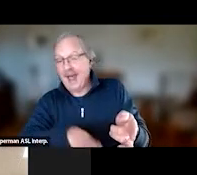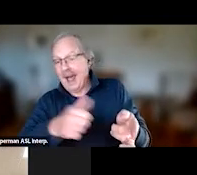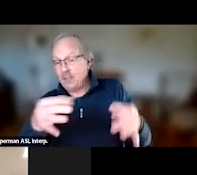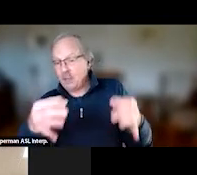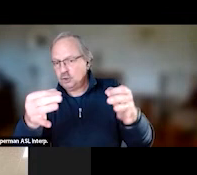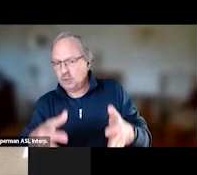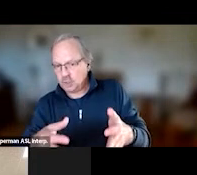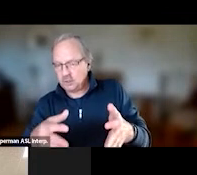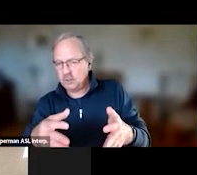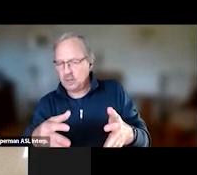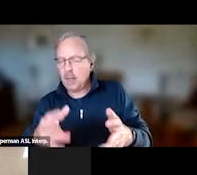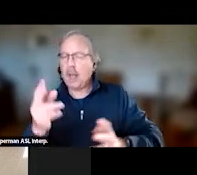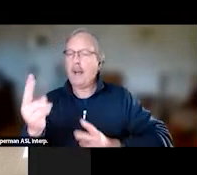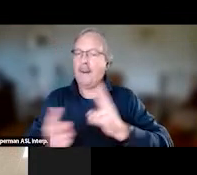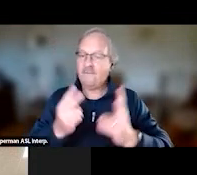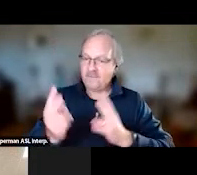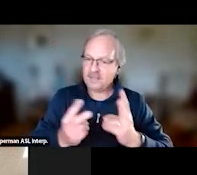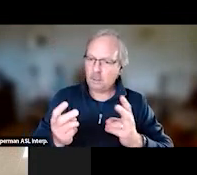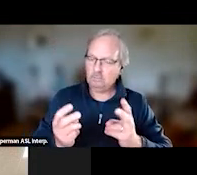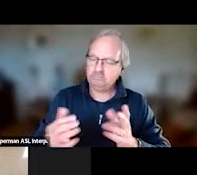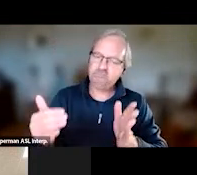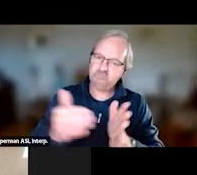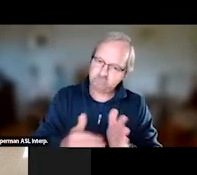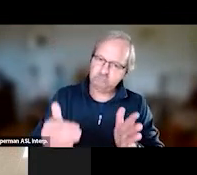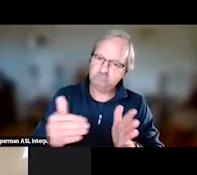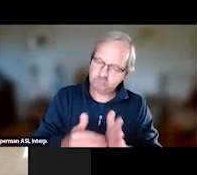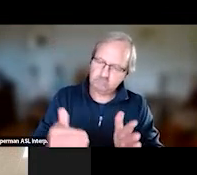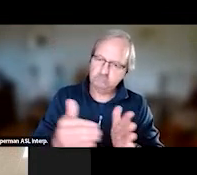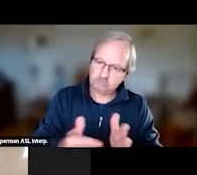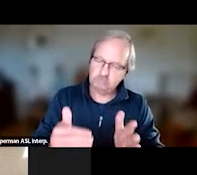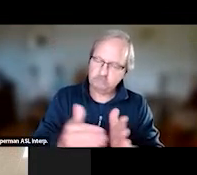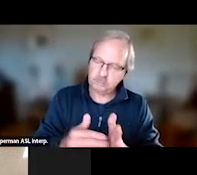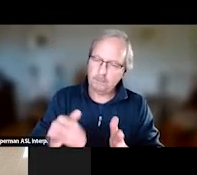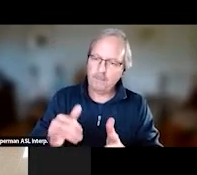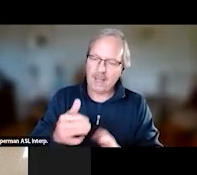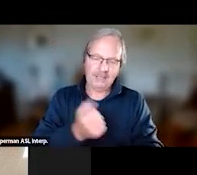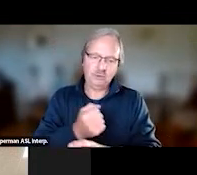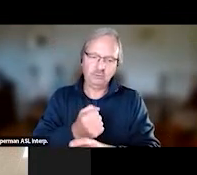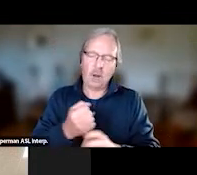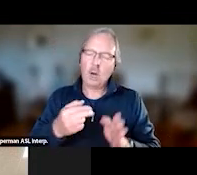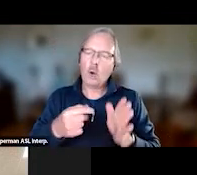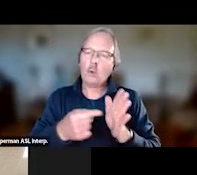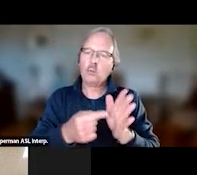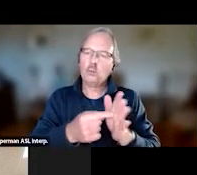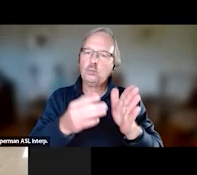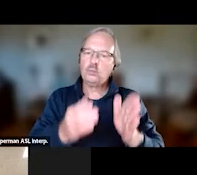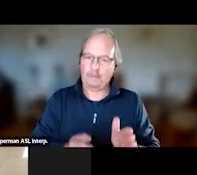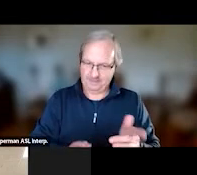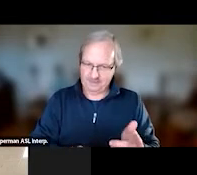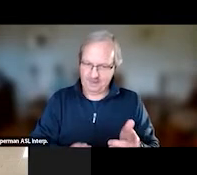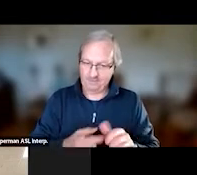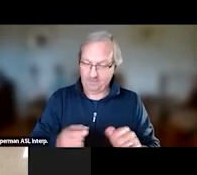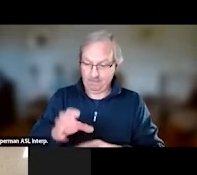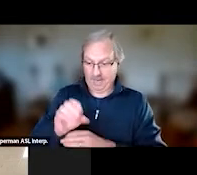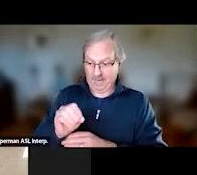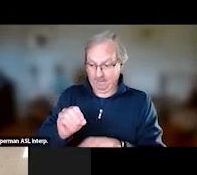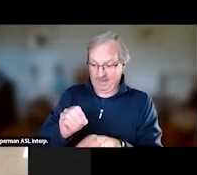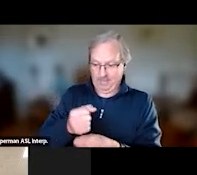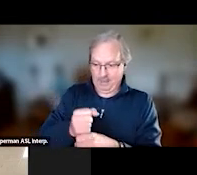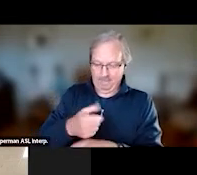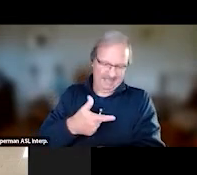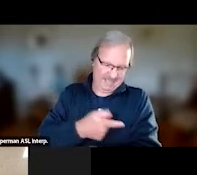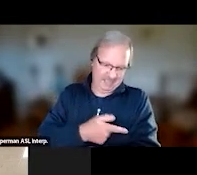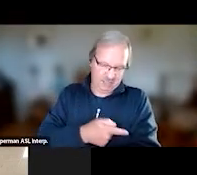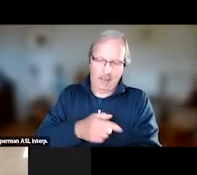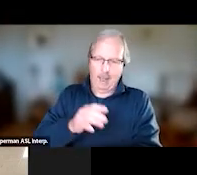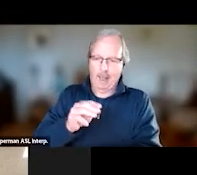actually been visited with some regularity by drug reps from the company that makes the injectable naltrexone,